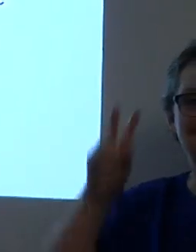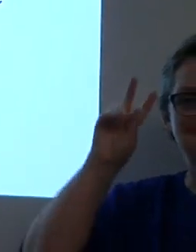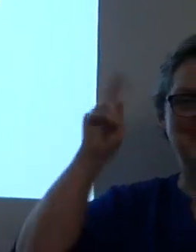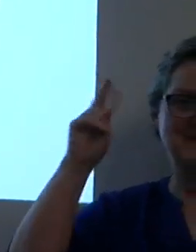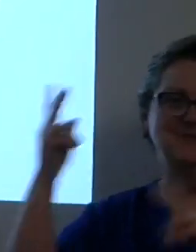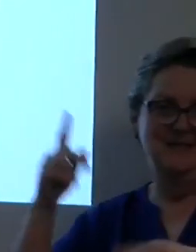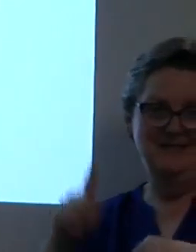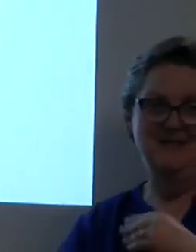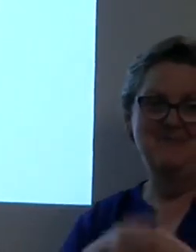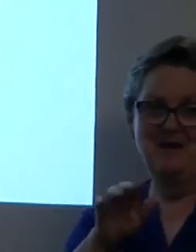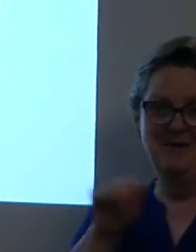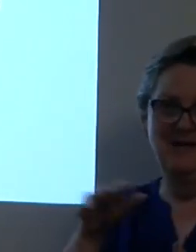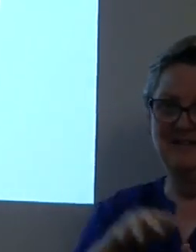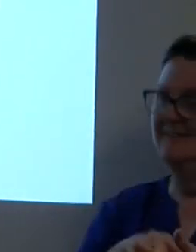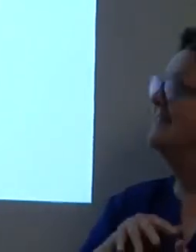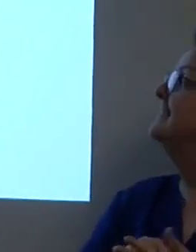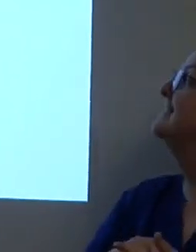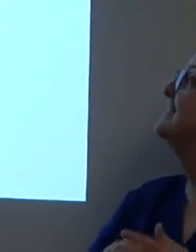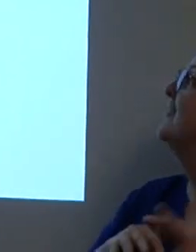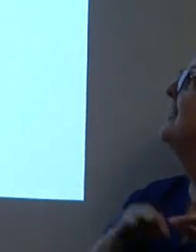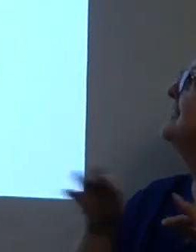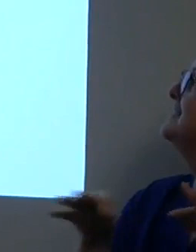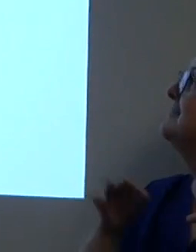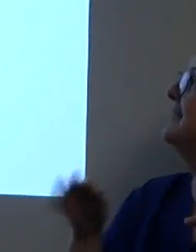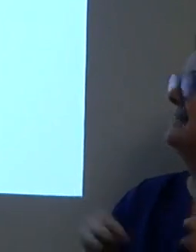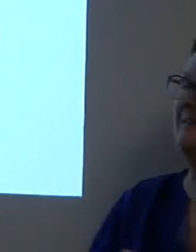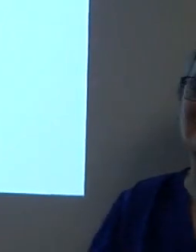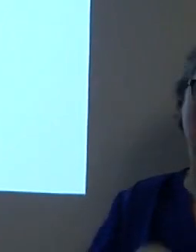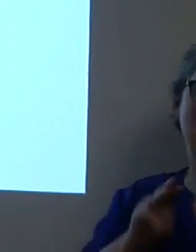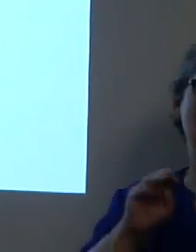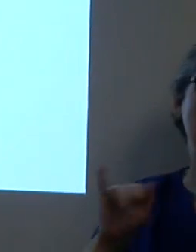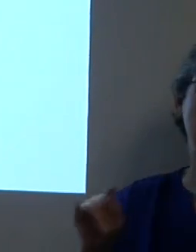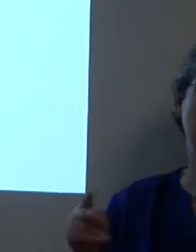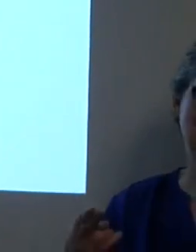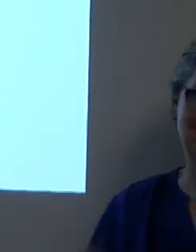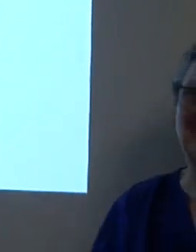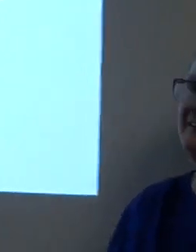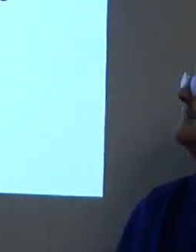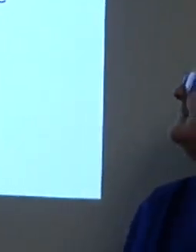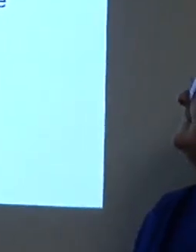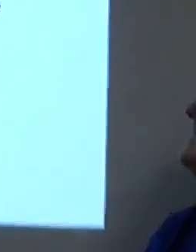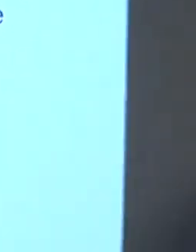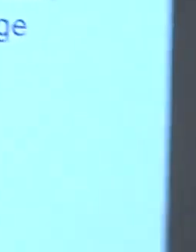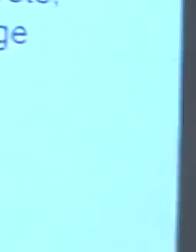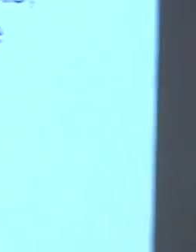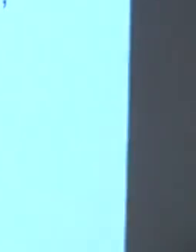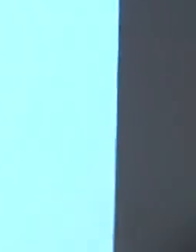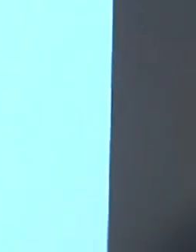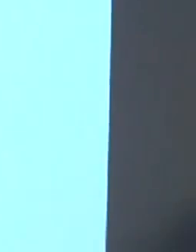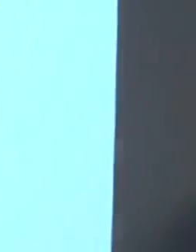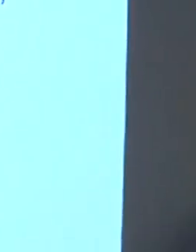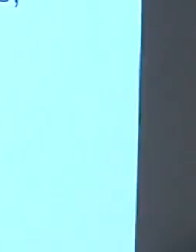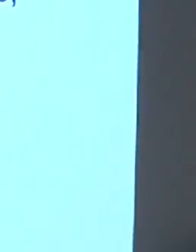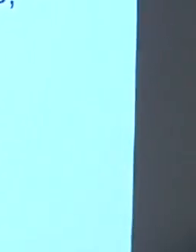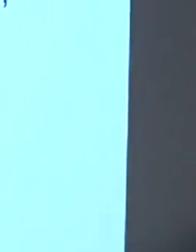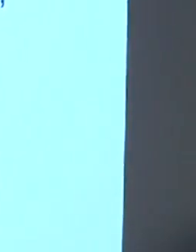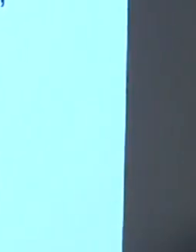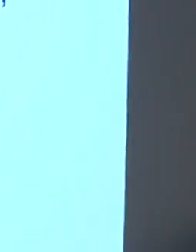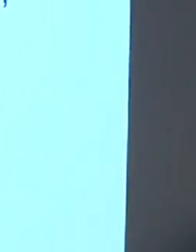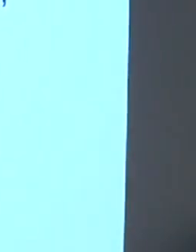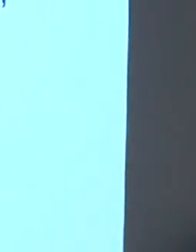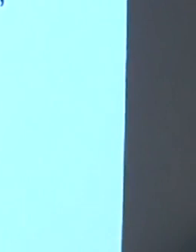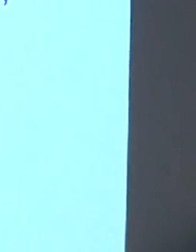studies. So we're going to go through what the 5 sort of myths about case studies are, and then we're actually going to do a short case study in small groups together,